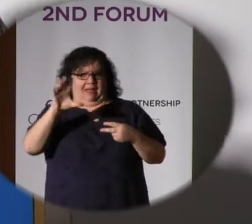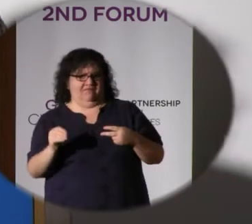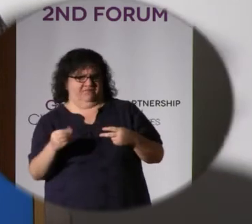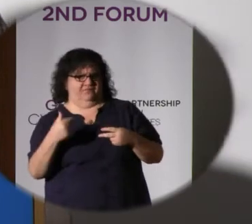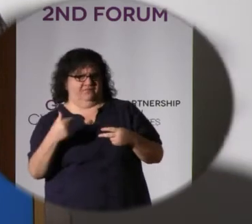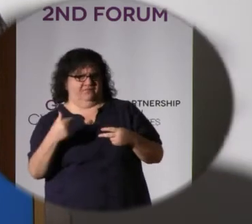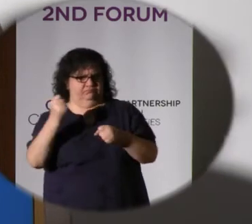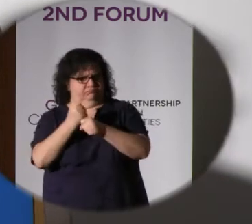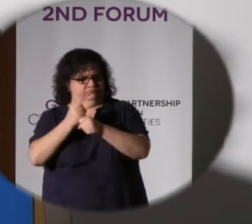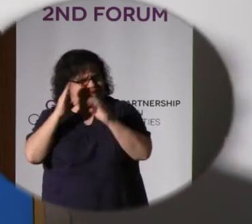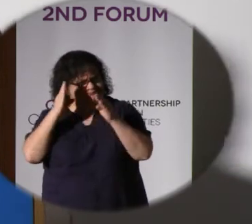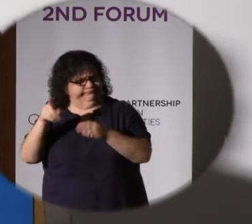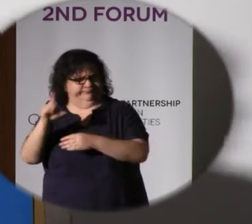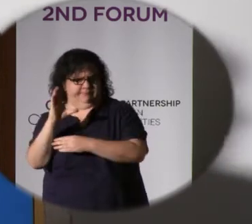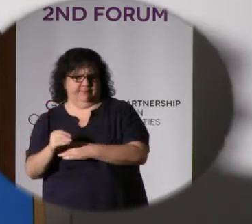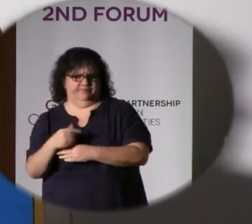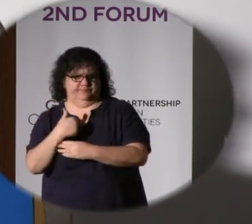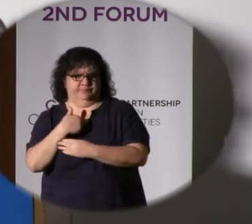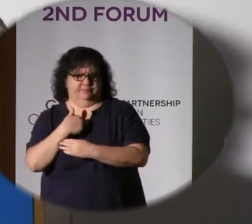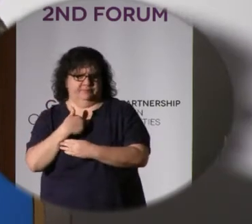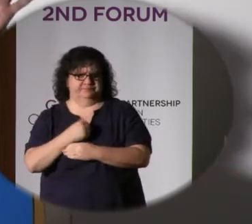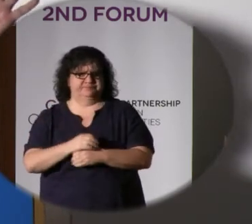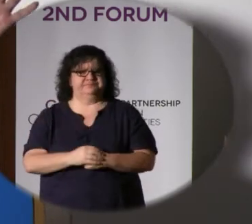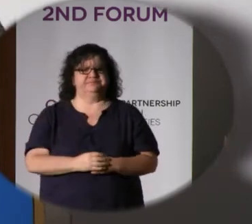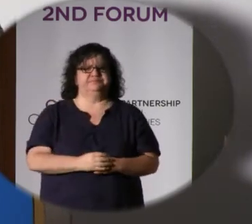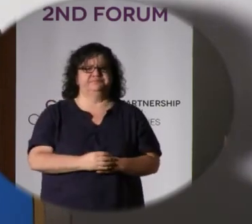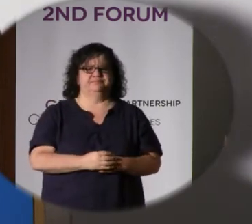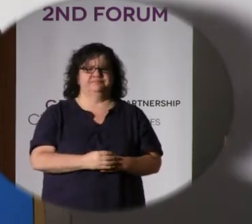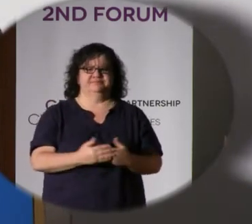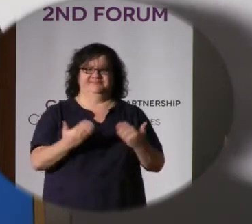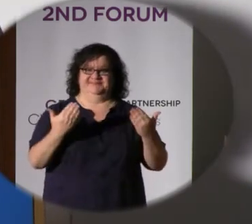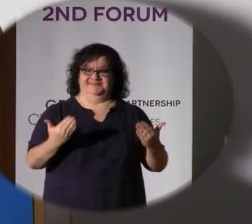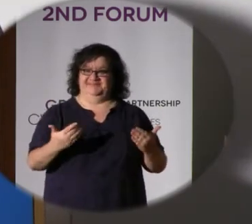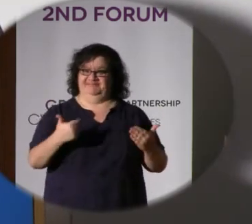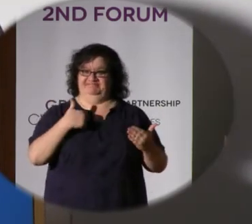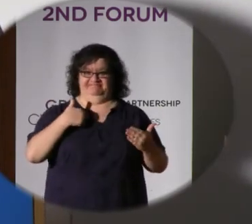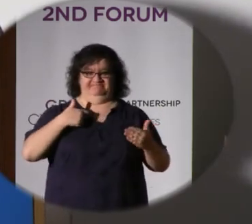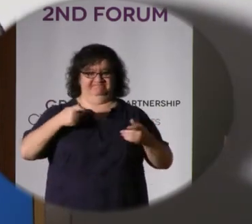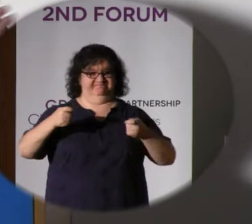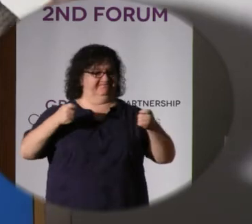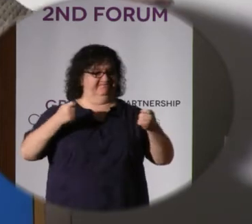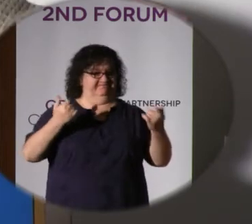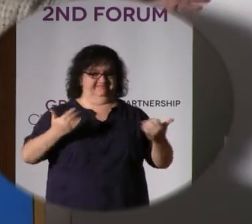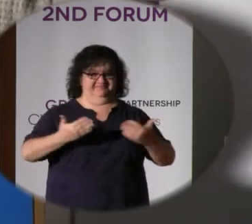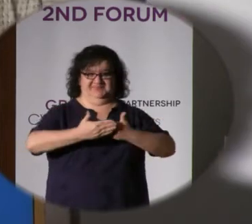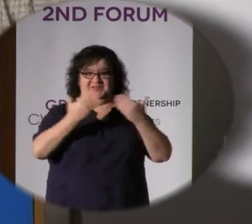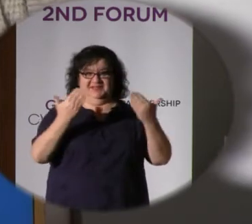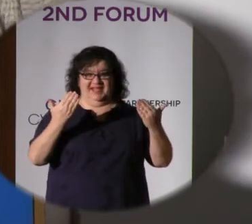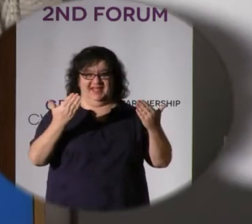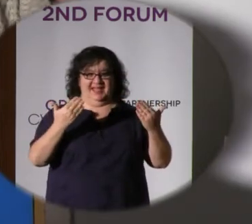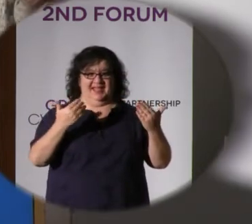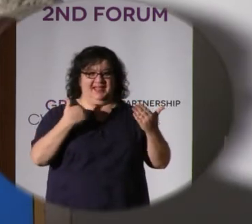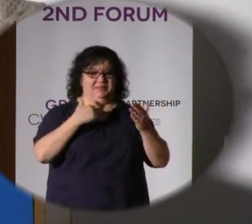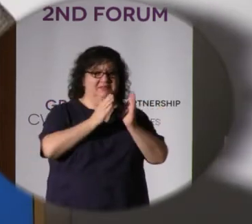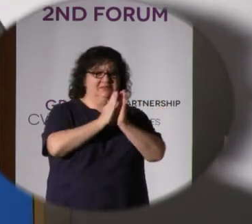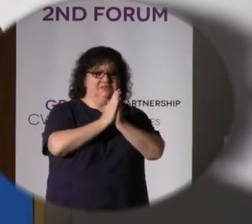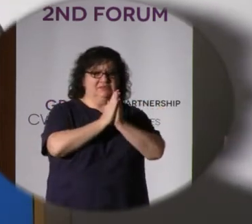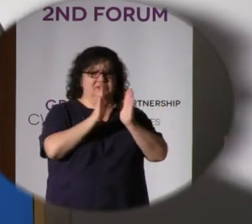Now, as your facilitator, if you have any concerns or questions, you can catch me in the side